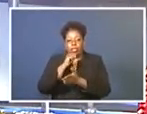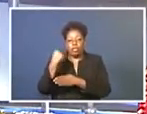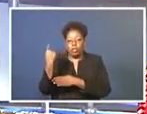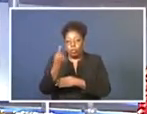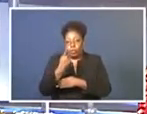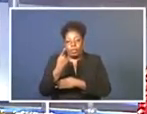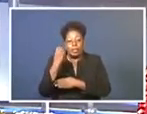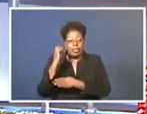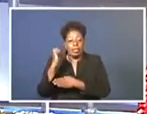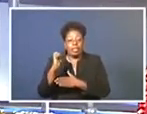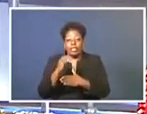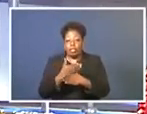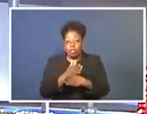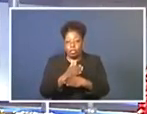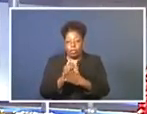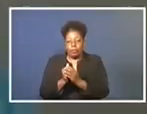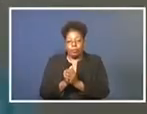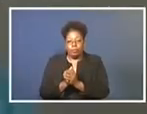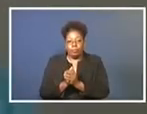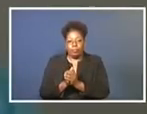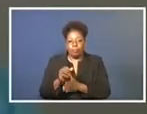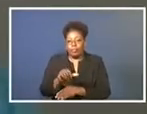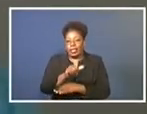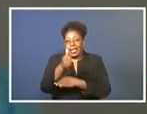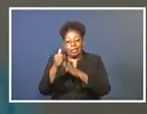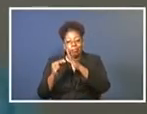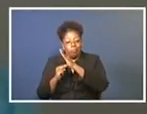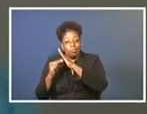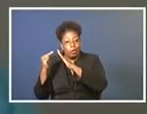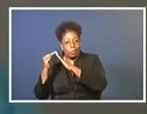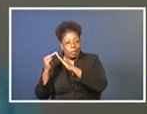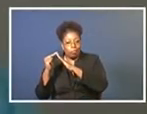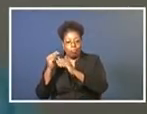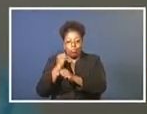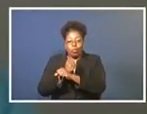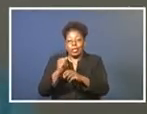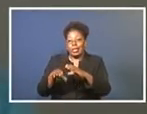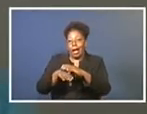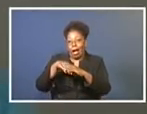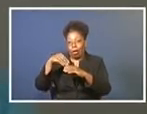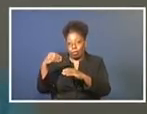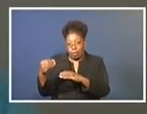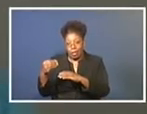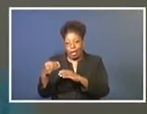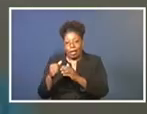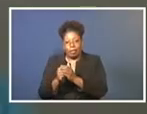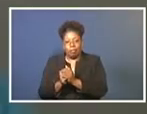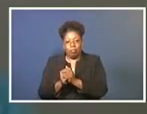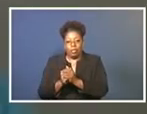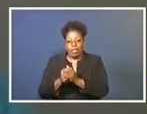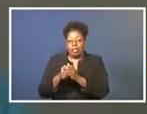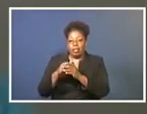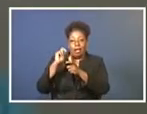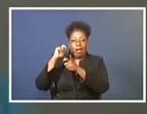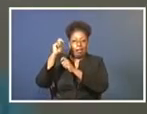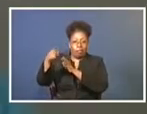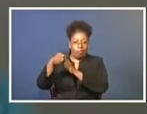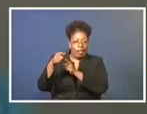he shared. Any hotel that's working with outside vendors, be it a fly fishing